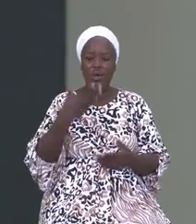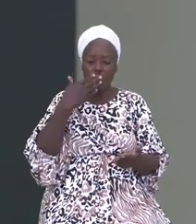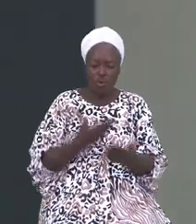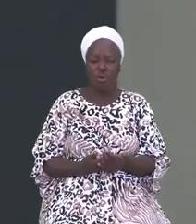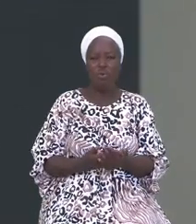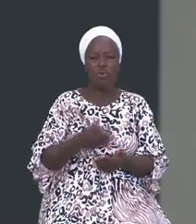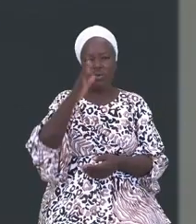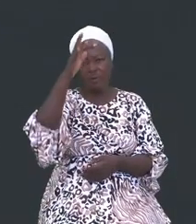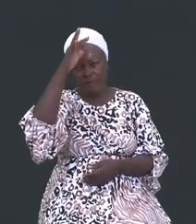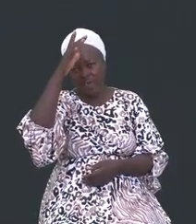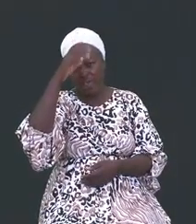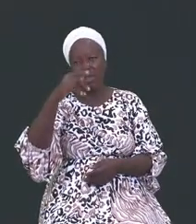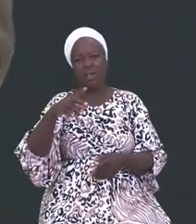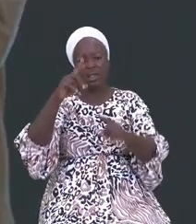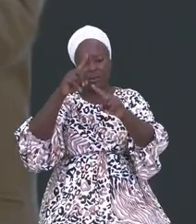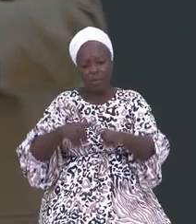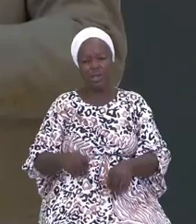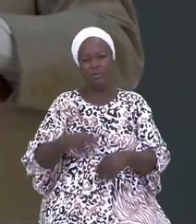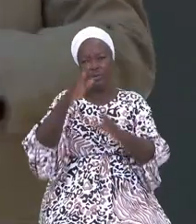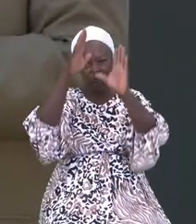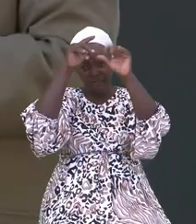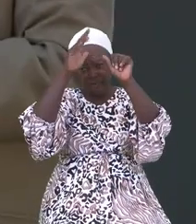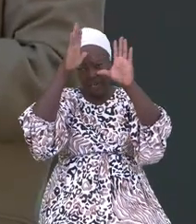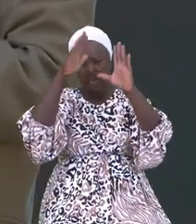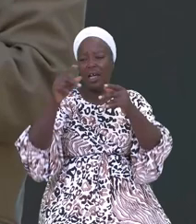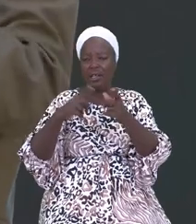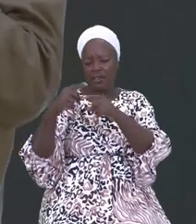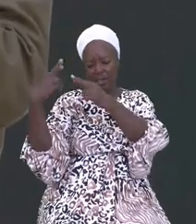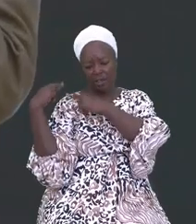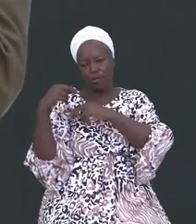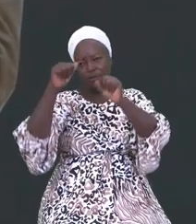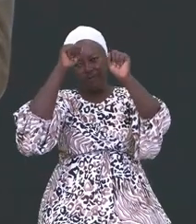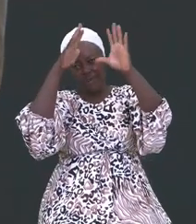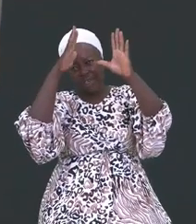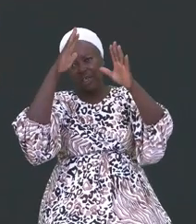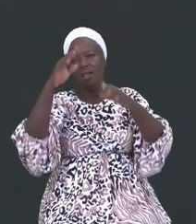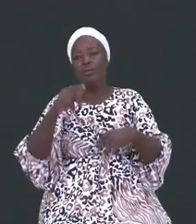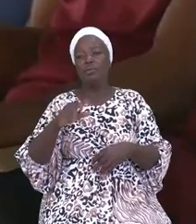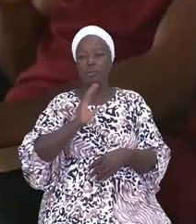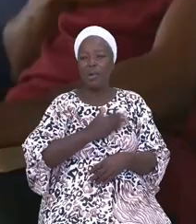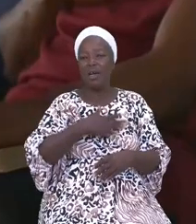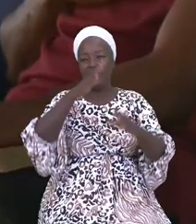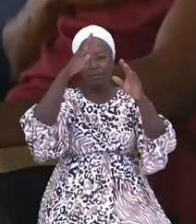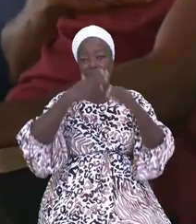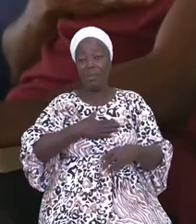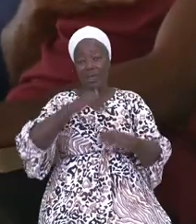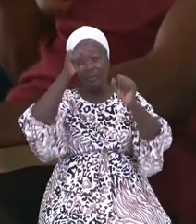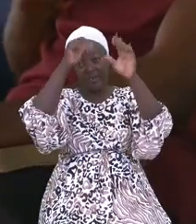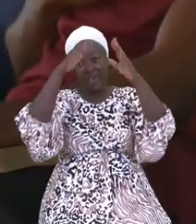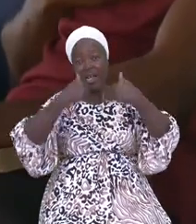father, dependable father, the father has made adequate provision for me. I said for